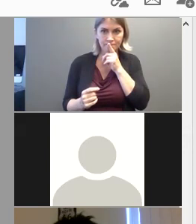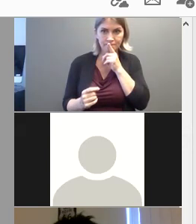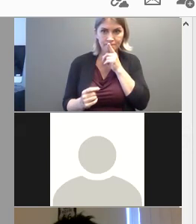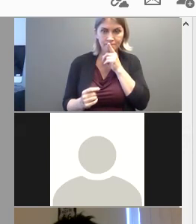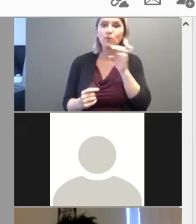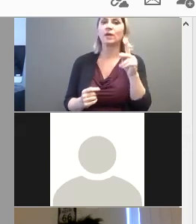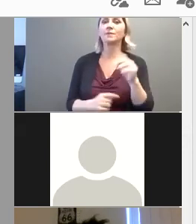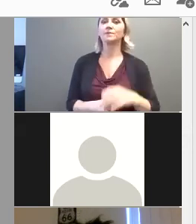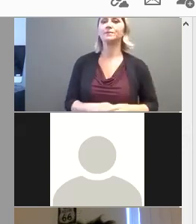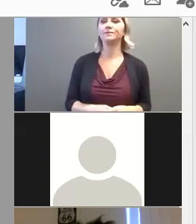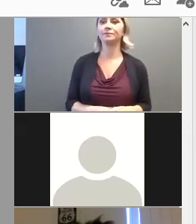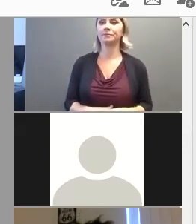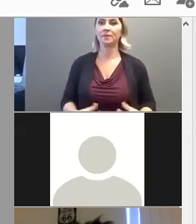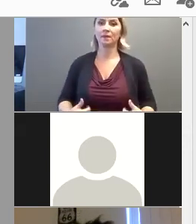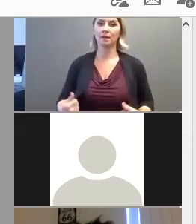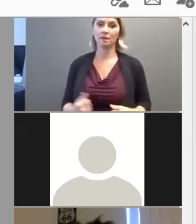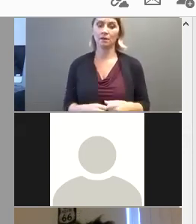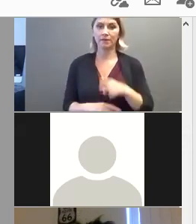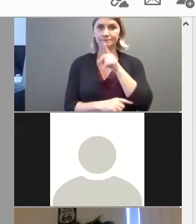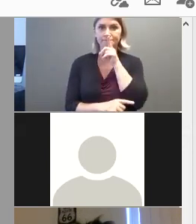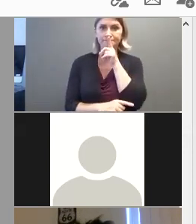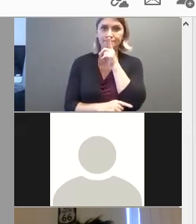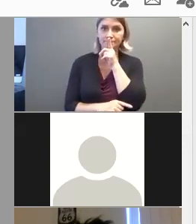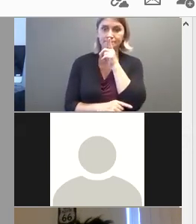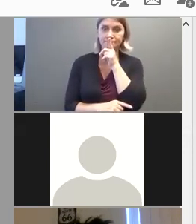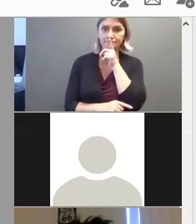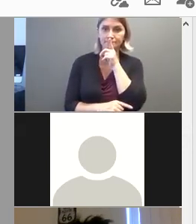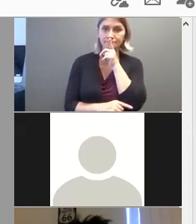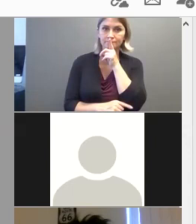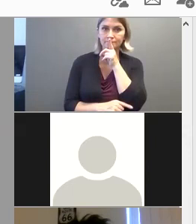Okay, give me one. Wait, it does talk about ranks.